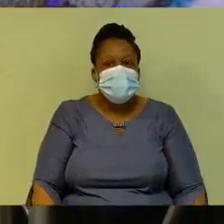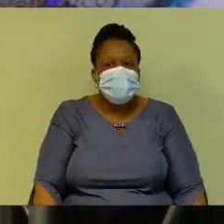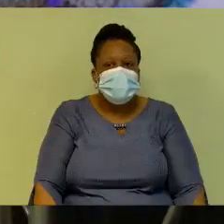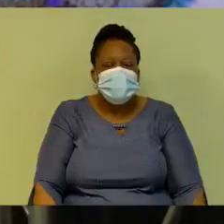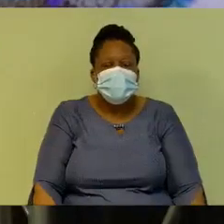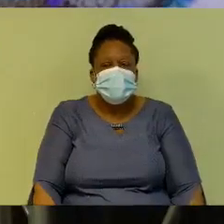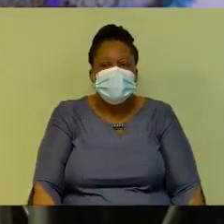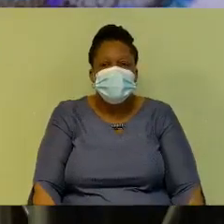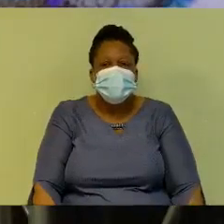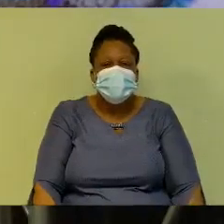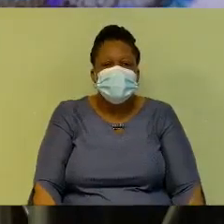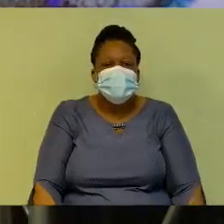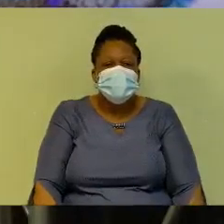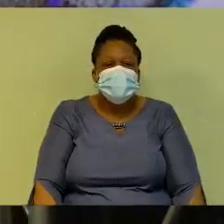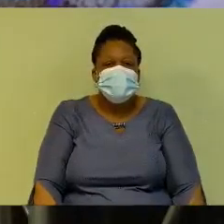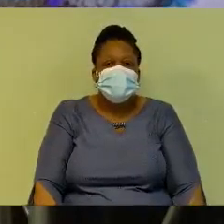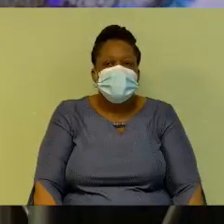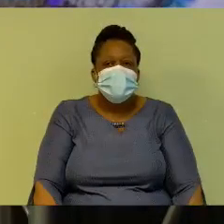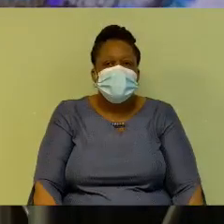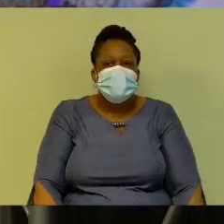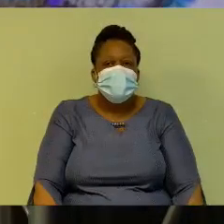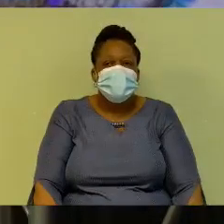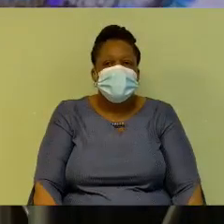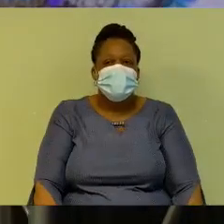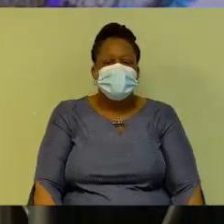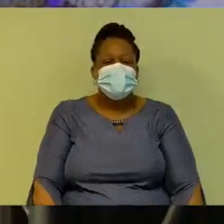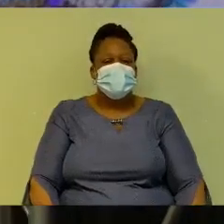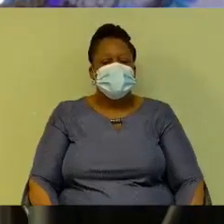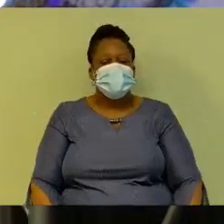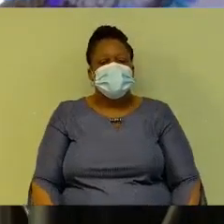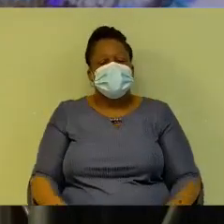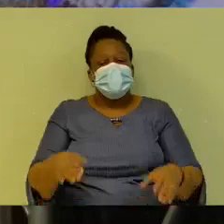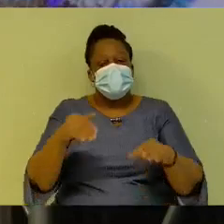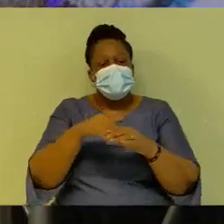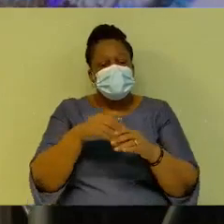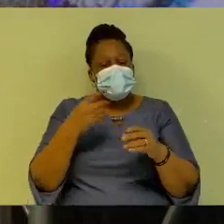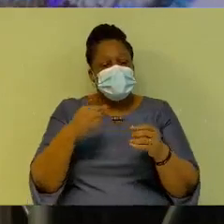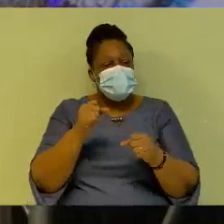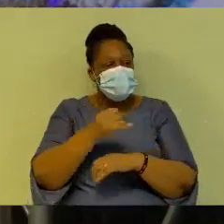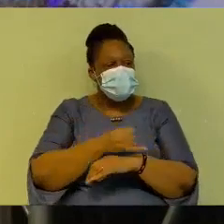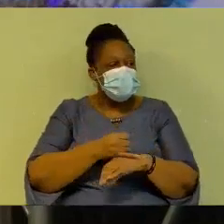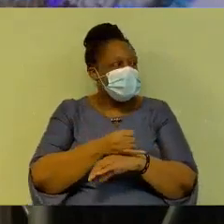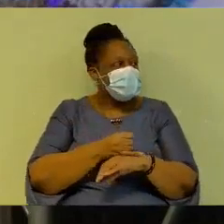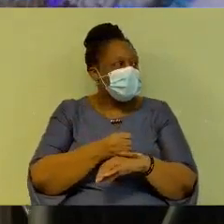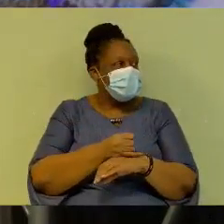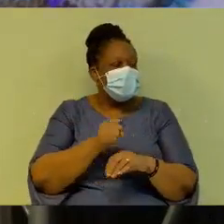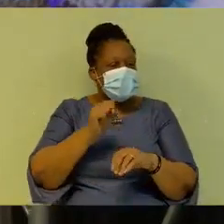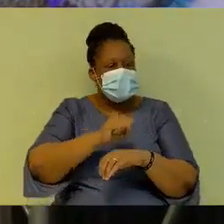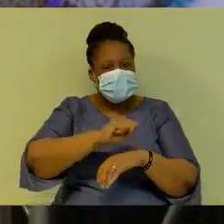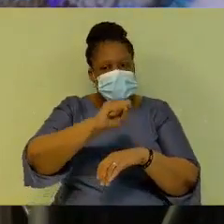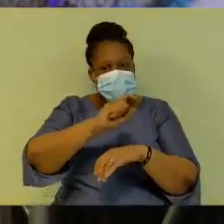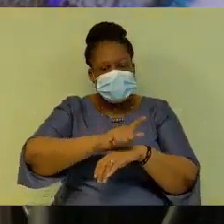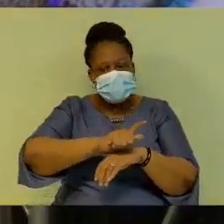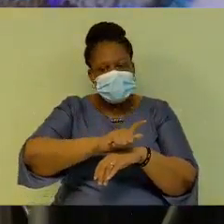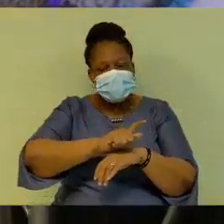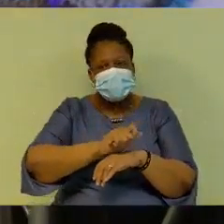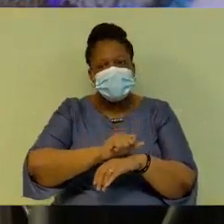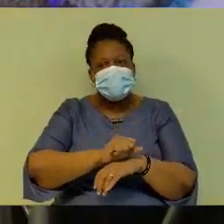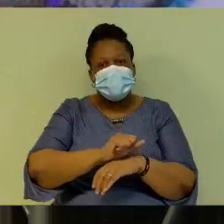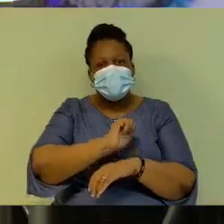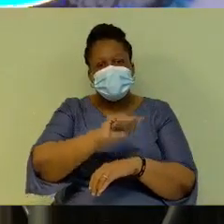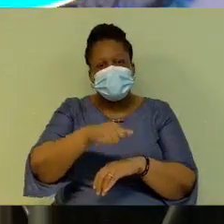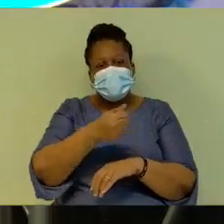the World Bank, etc. Among the countries that would have been in that process would have been St. Lucia. I am not certain if